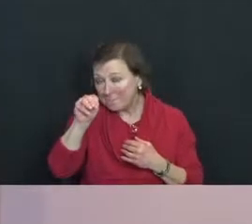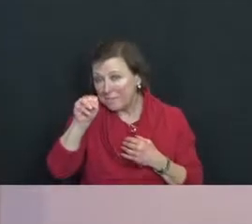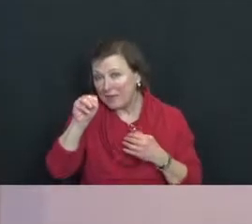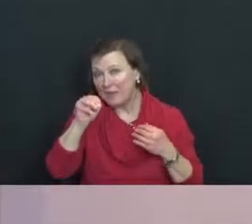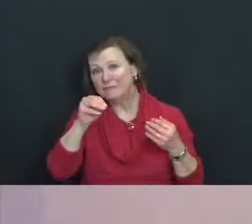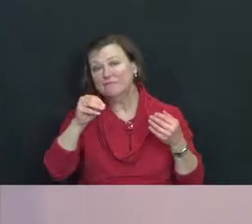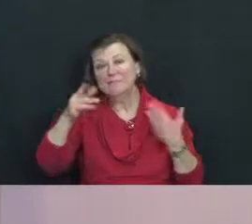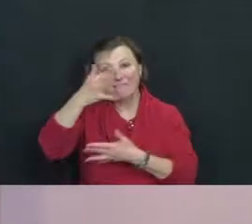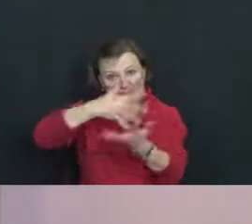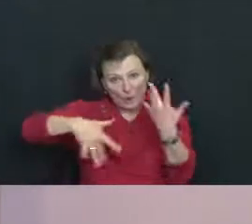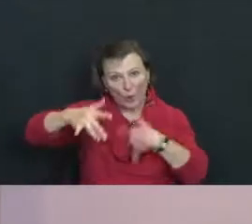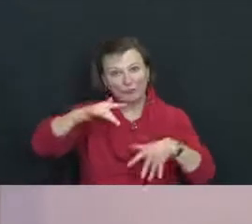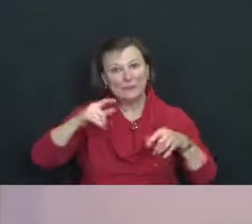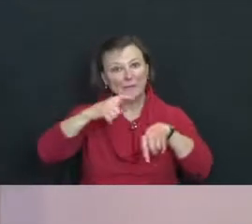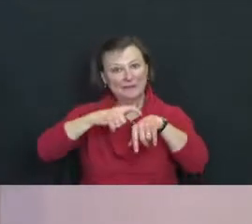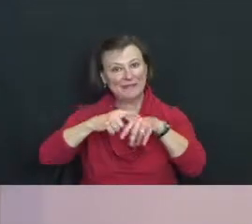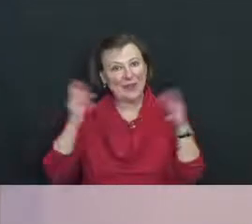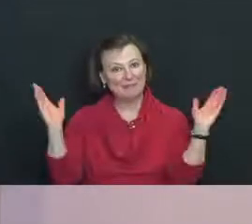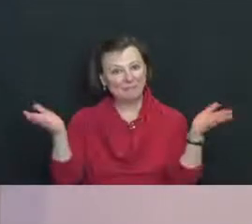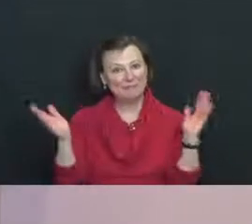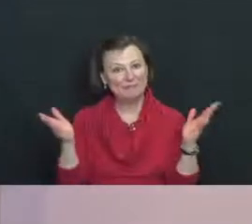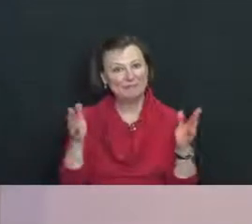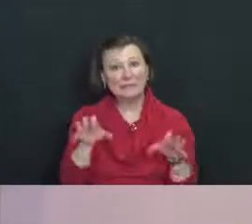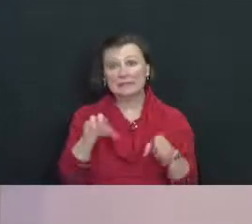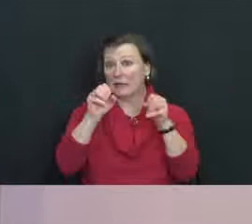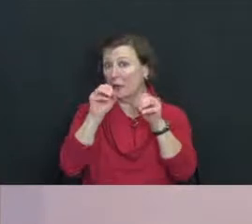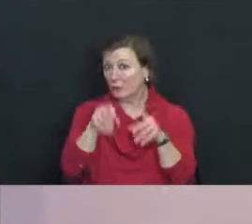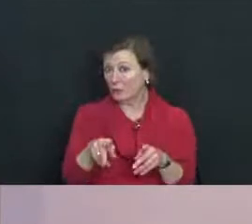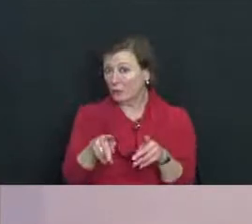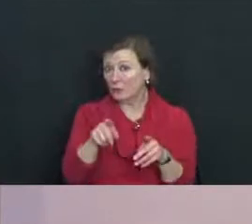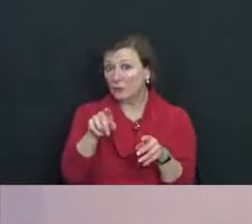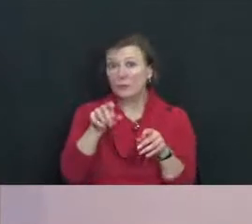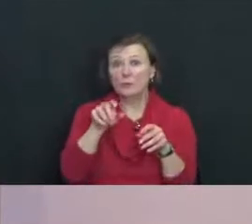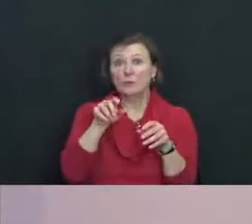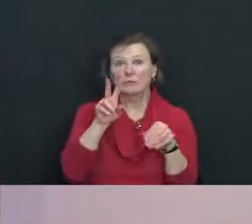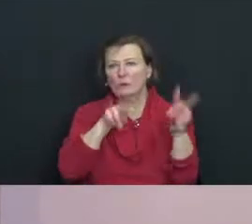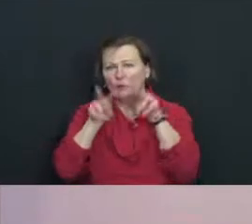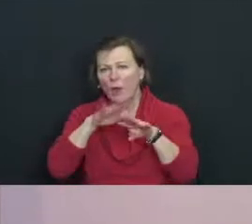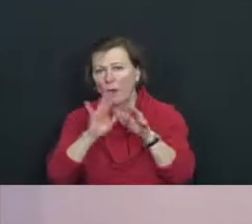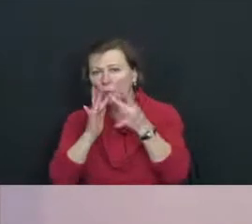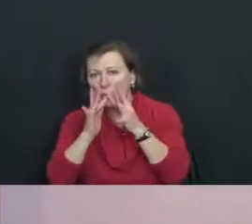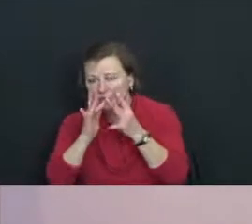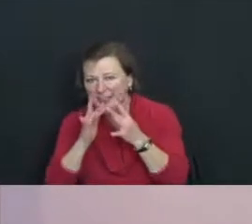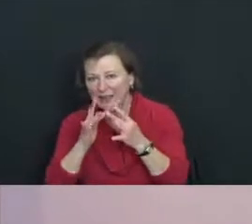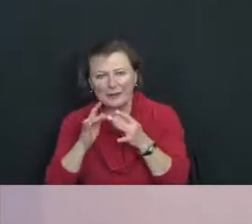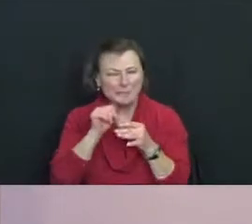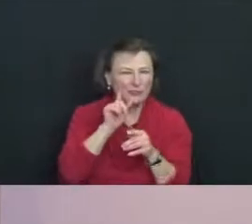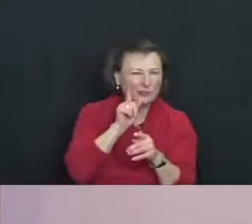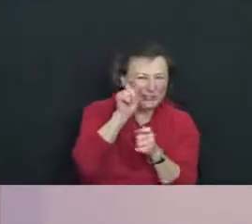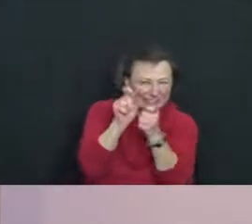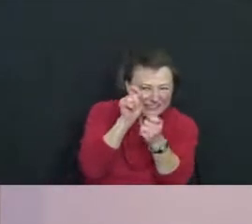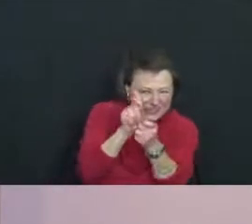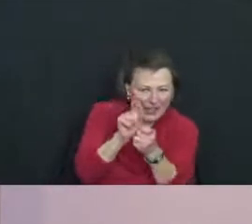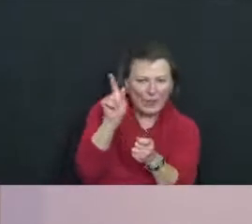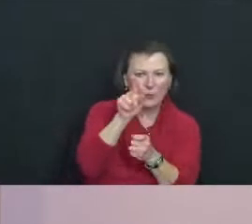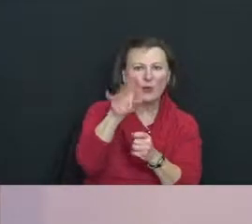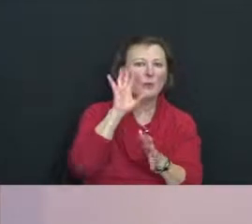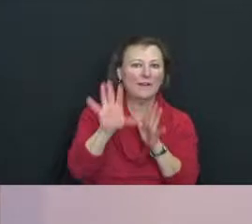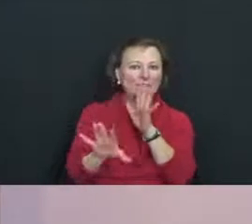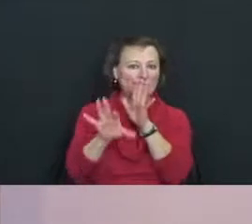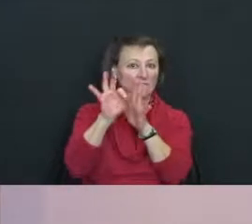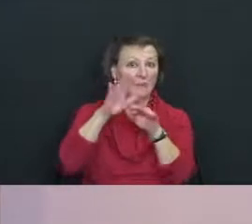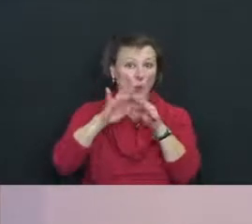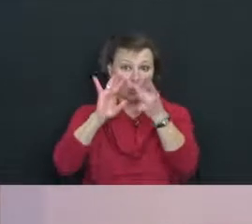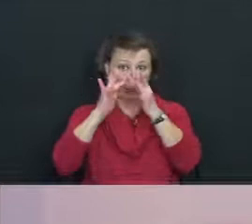I also hope you'll take the opportunity, you'll explore around on the website to find this. I'm not sure where it will be, but we'll